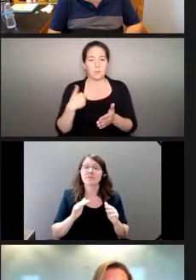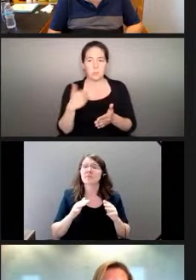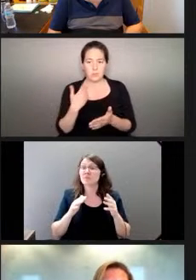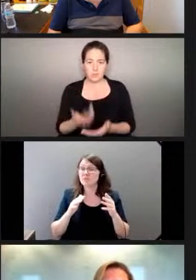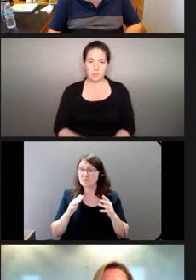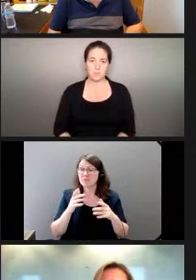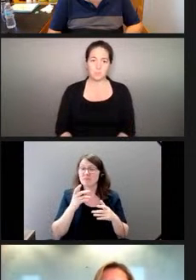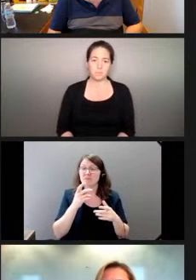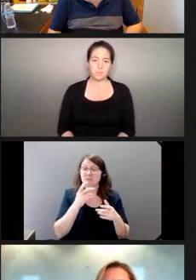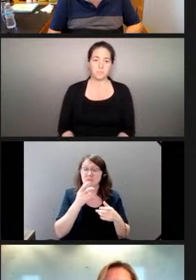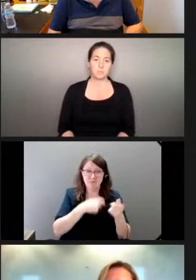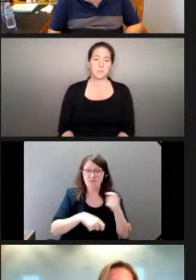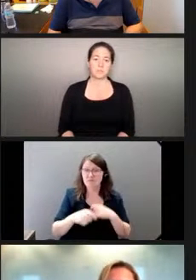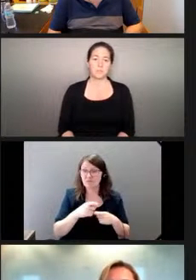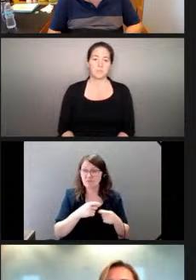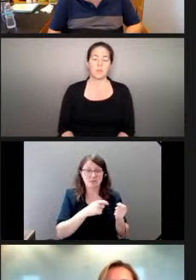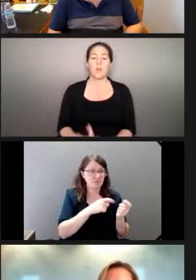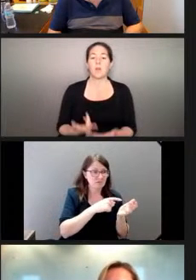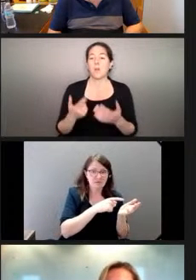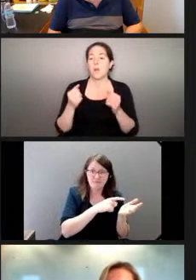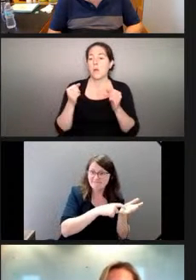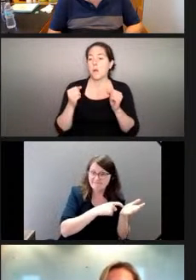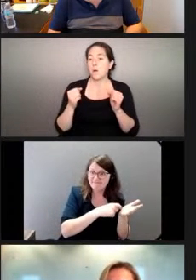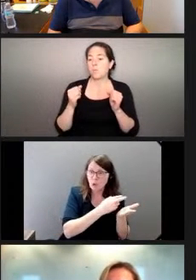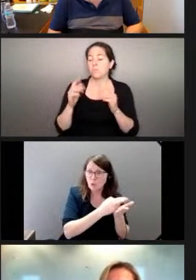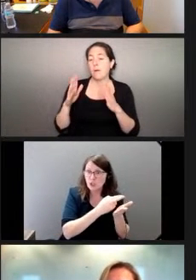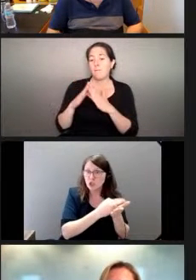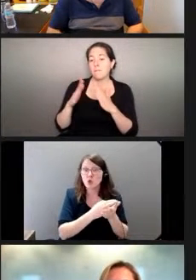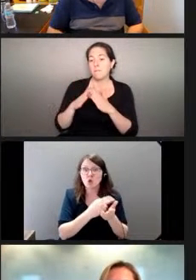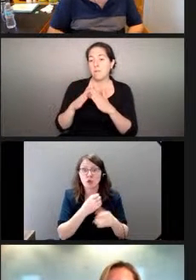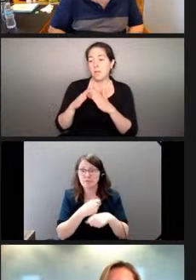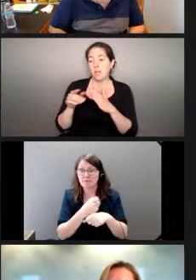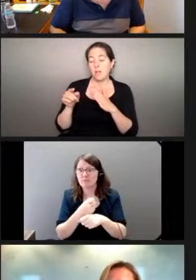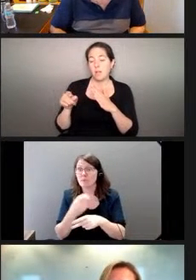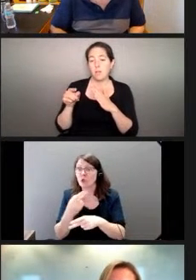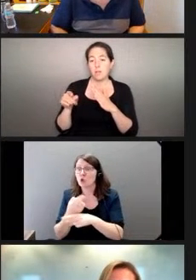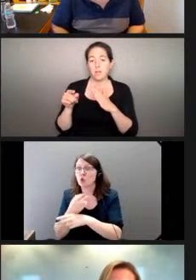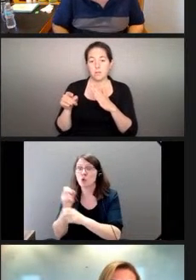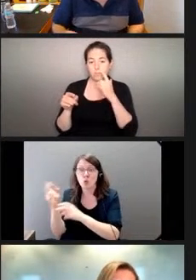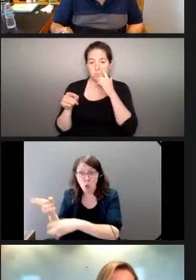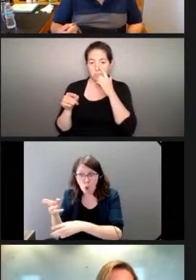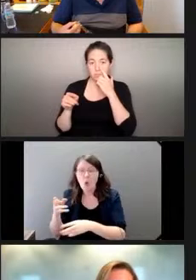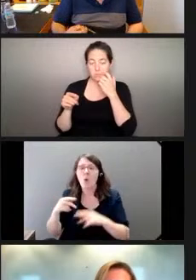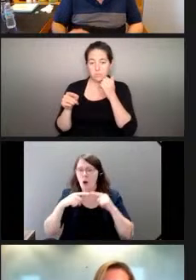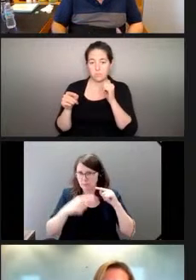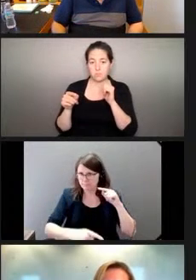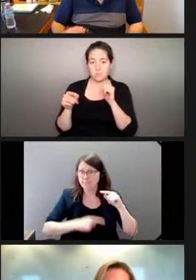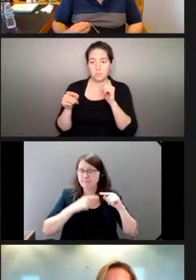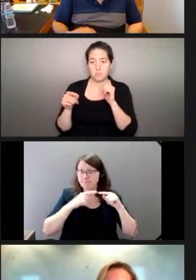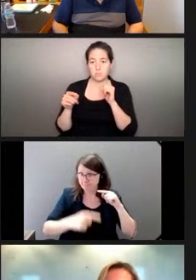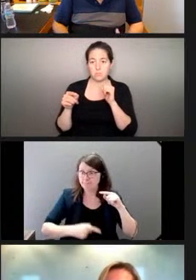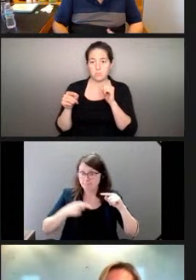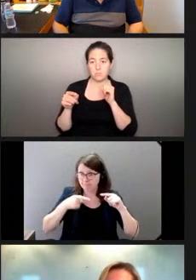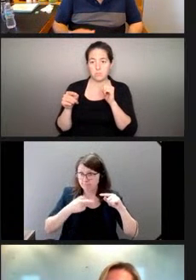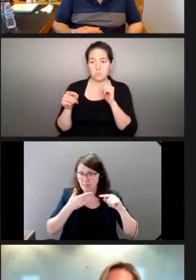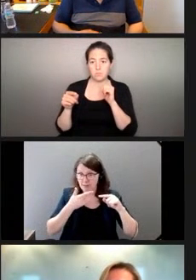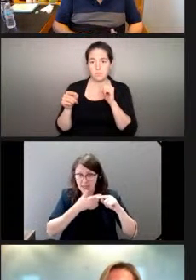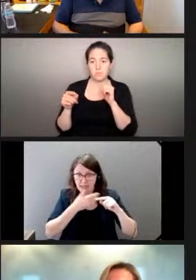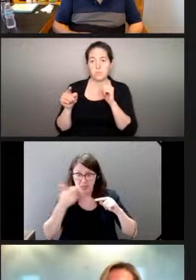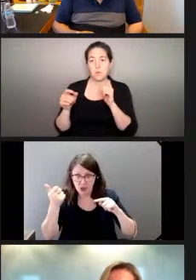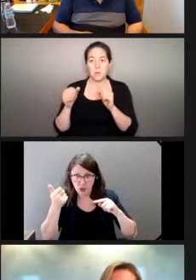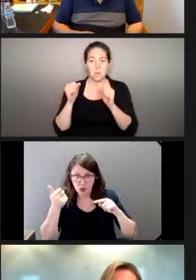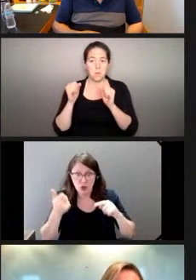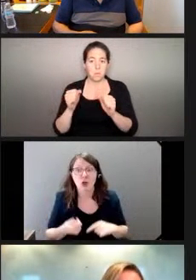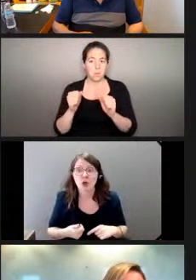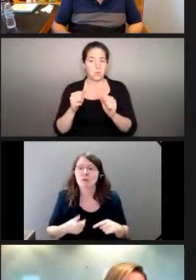as an organization, but how we can work and influence the movement towards developing a circular economy more broadly within the